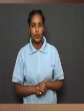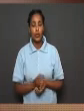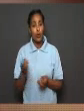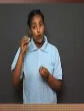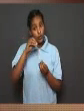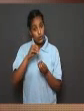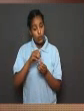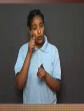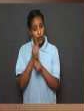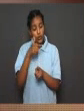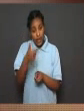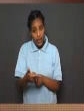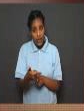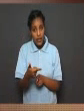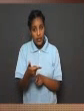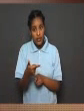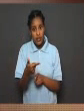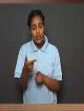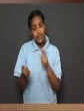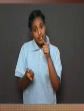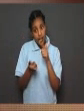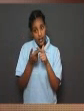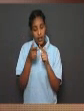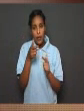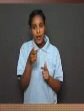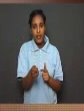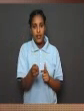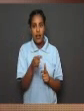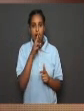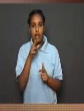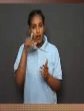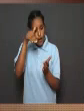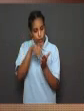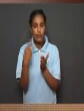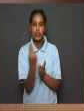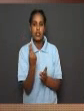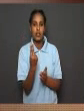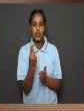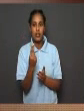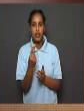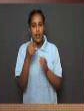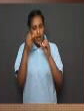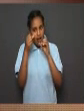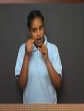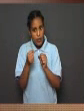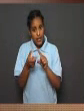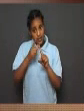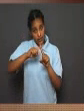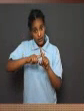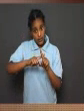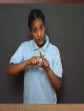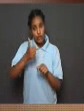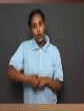also correct to say that secondary batteries are reusable and can be returned to